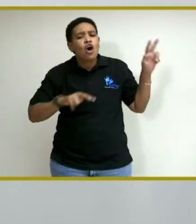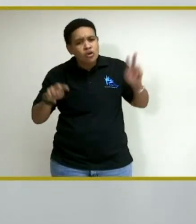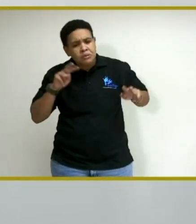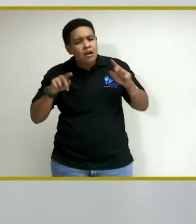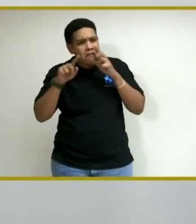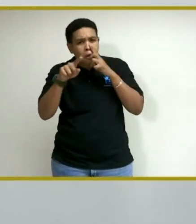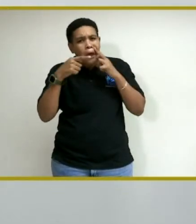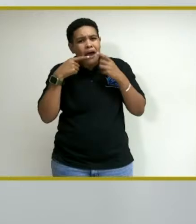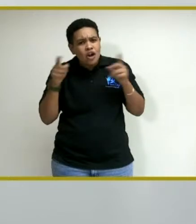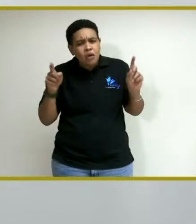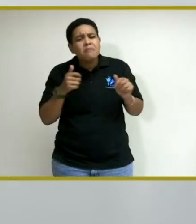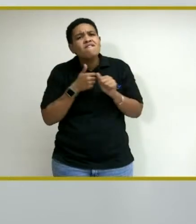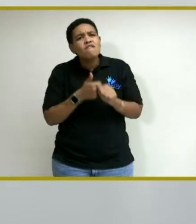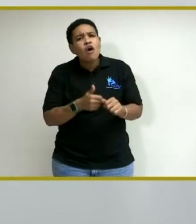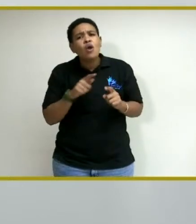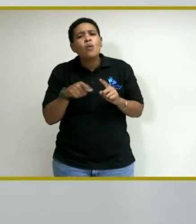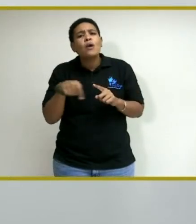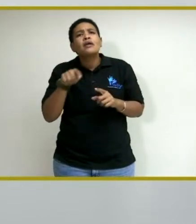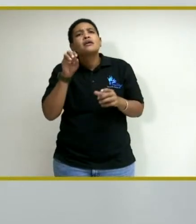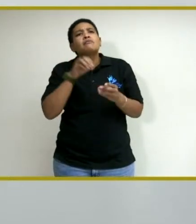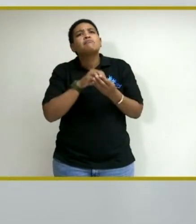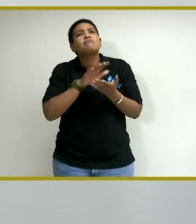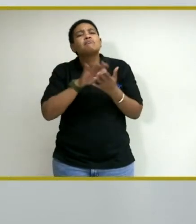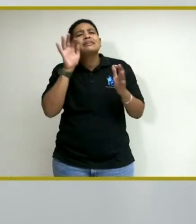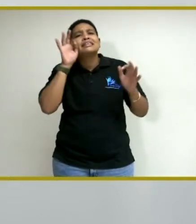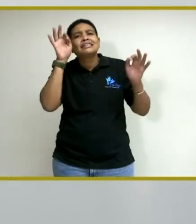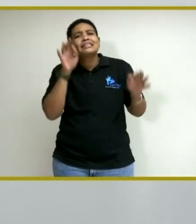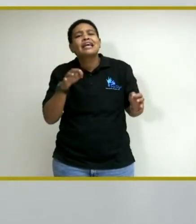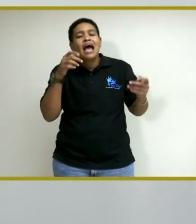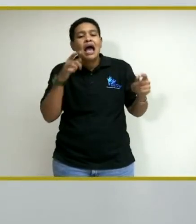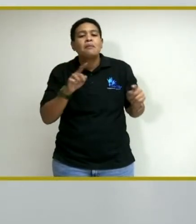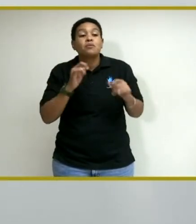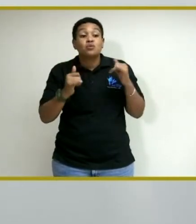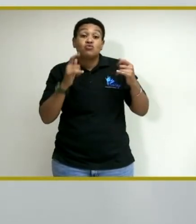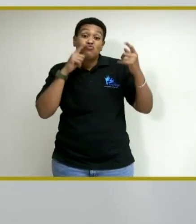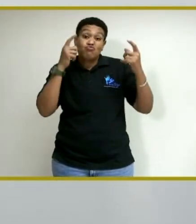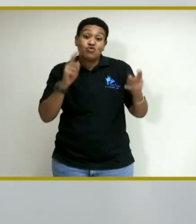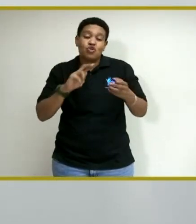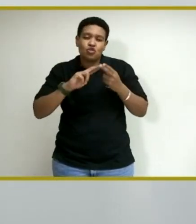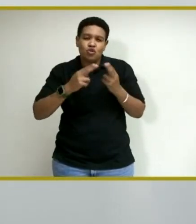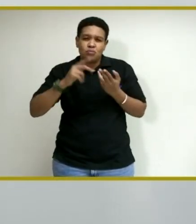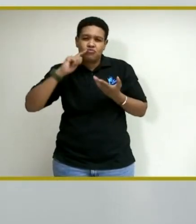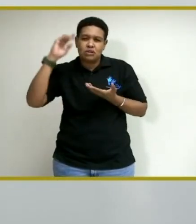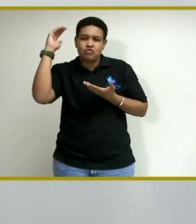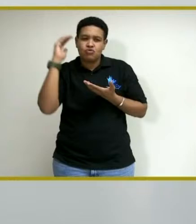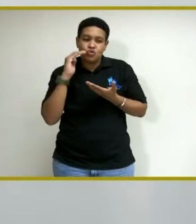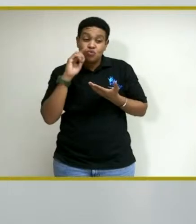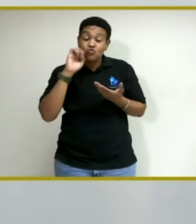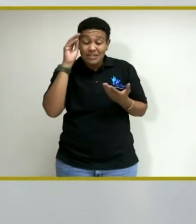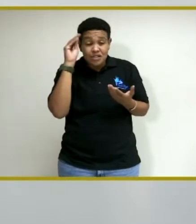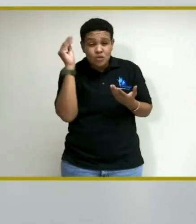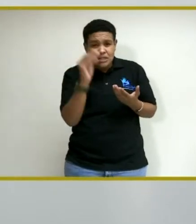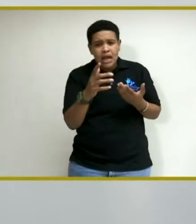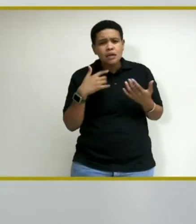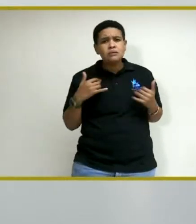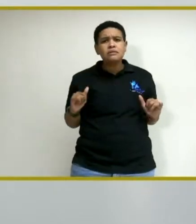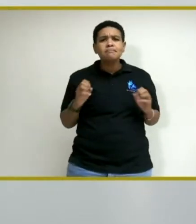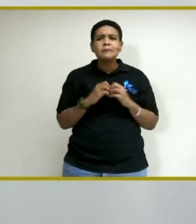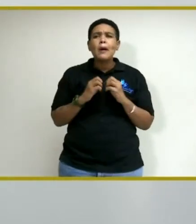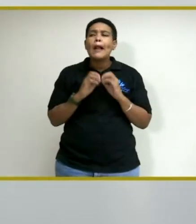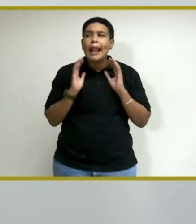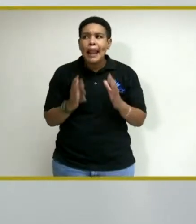those announcements when they are made, which has resulted in the numbers coming down. And to say we still have a long way to